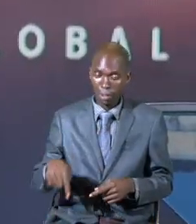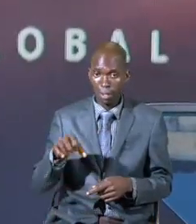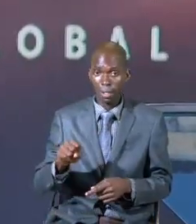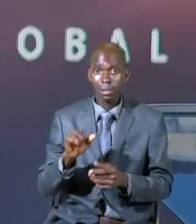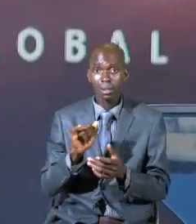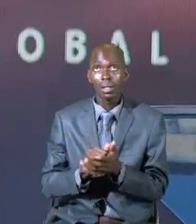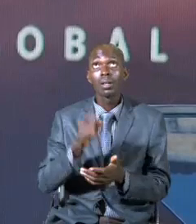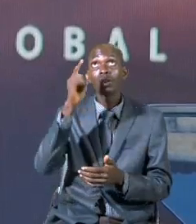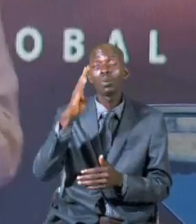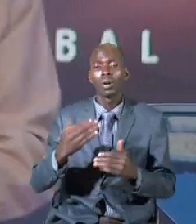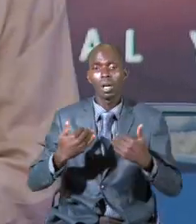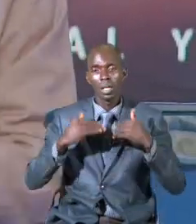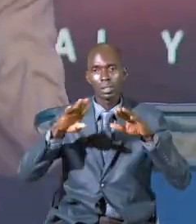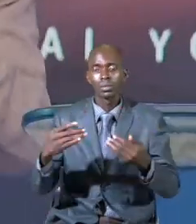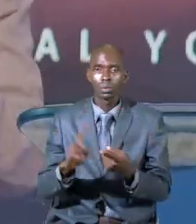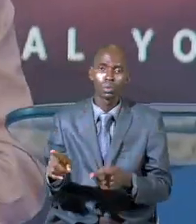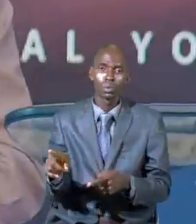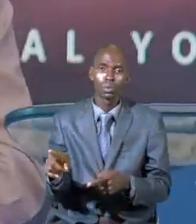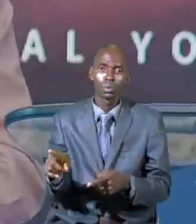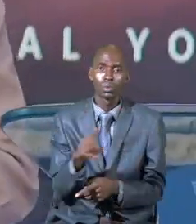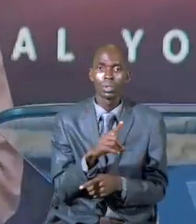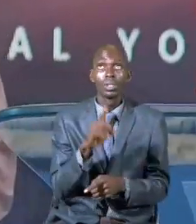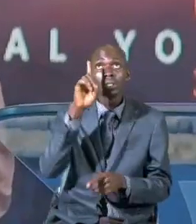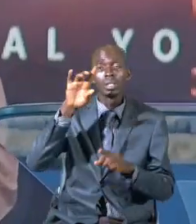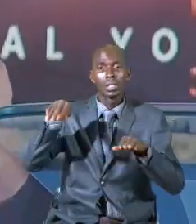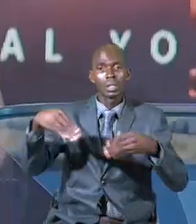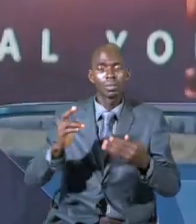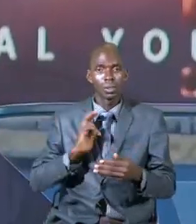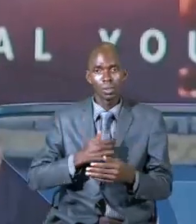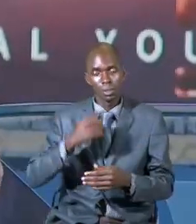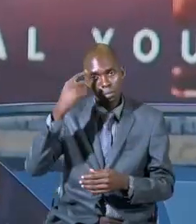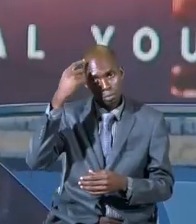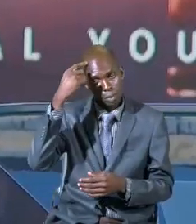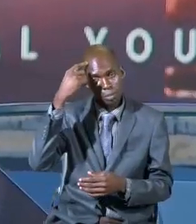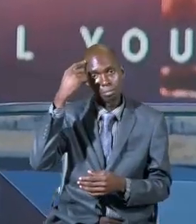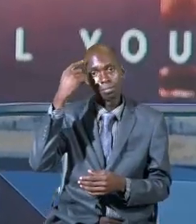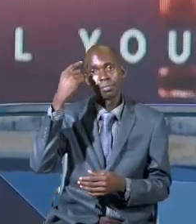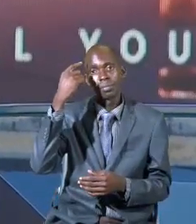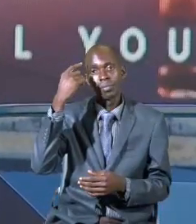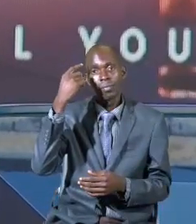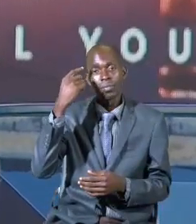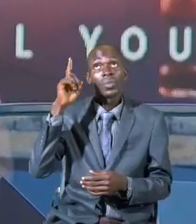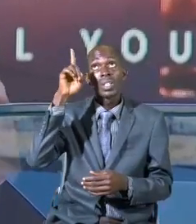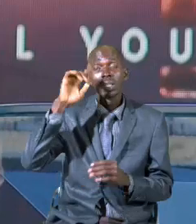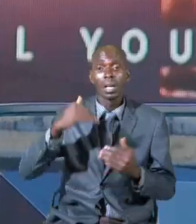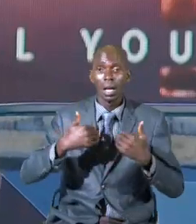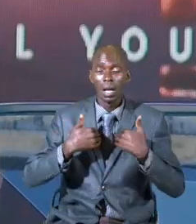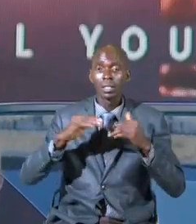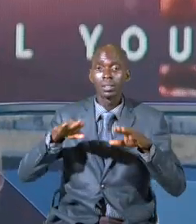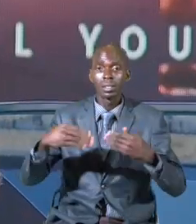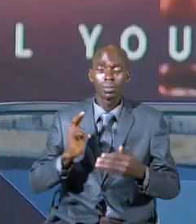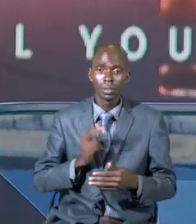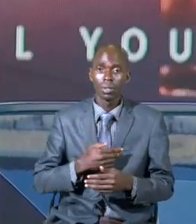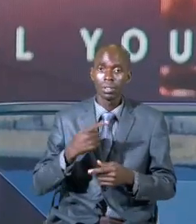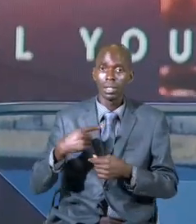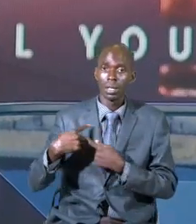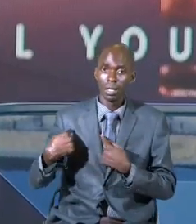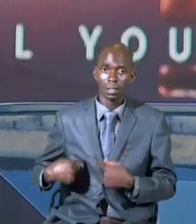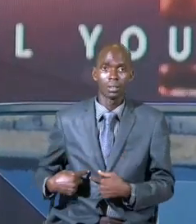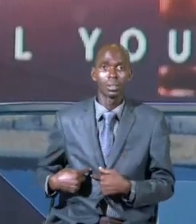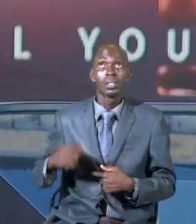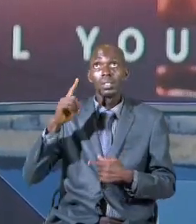has given you. It's giving us brain, a mind. It's giving us heart. It's giving